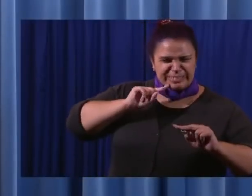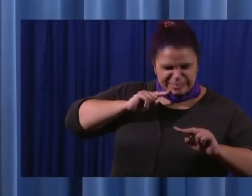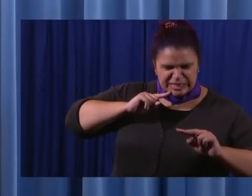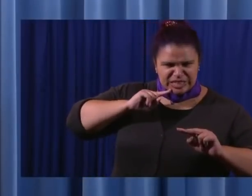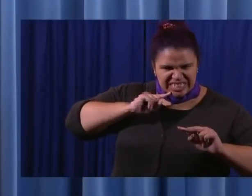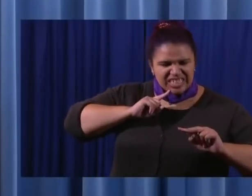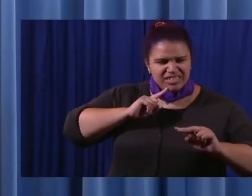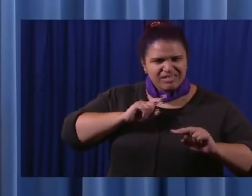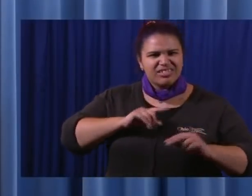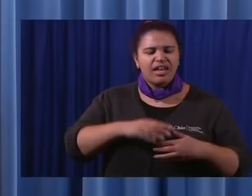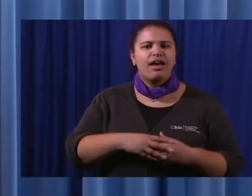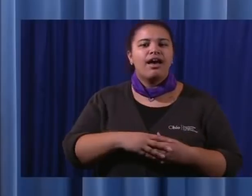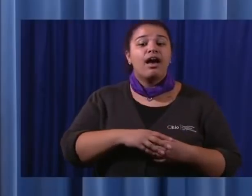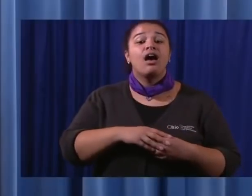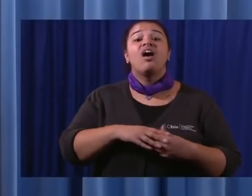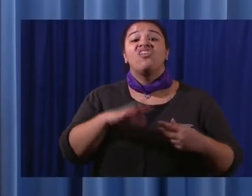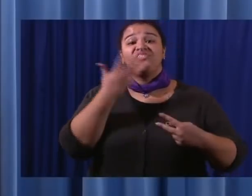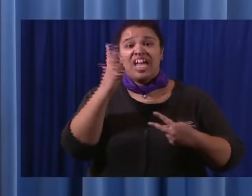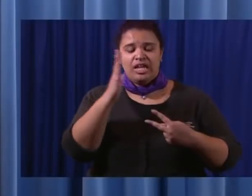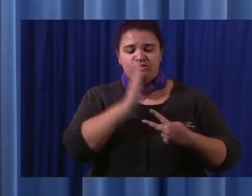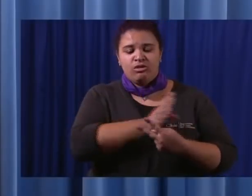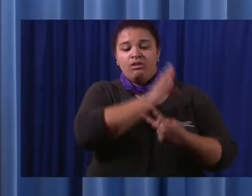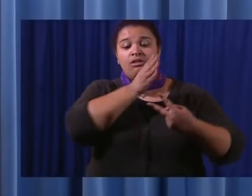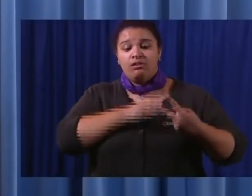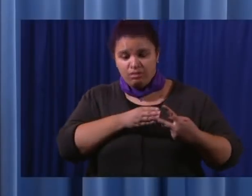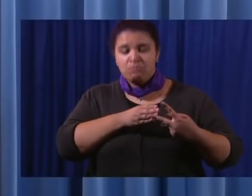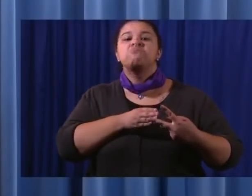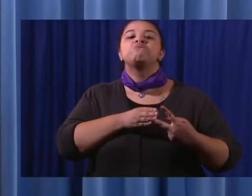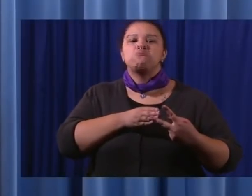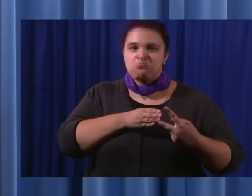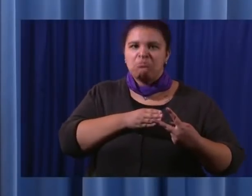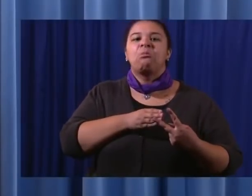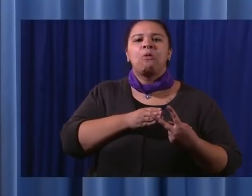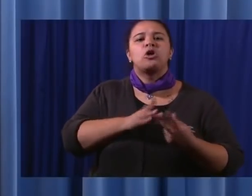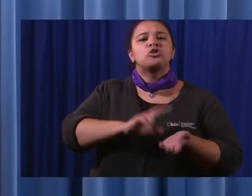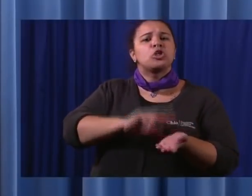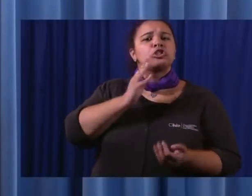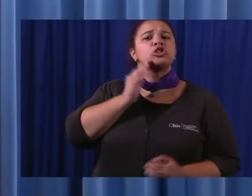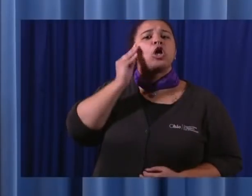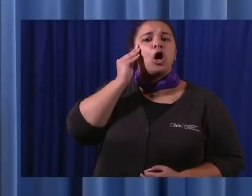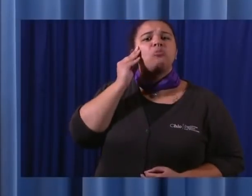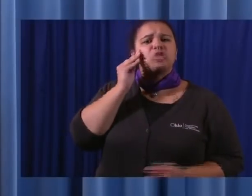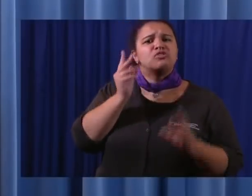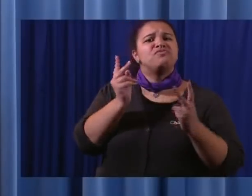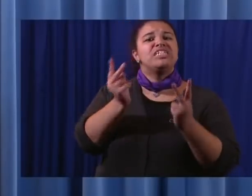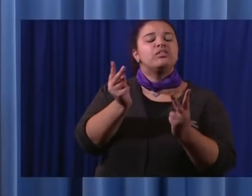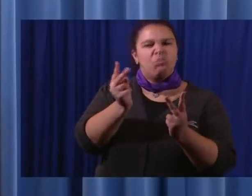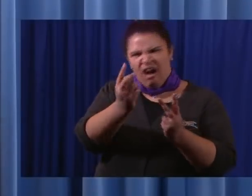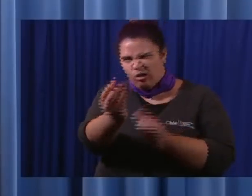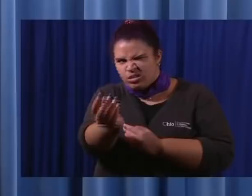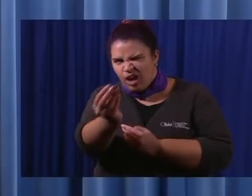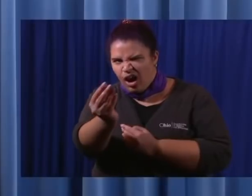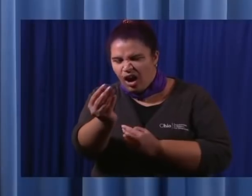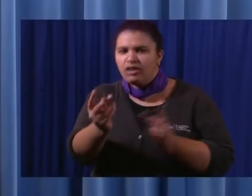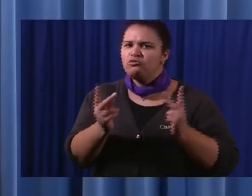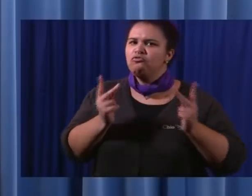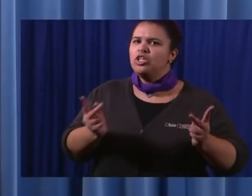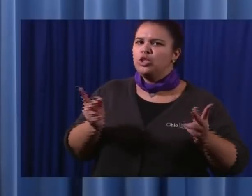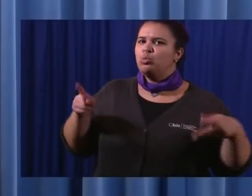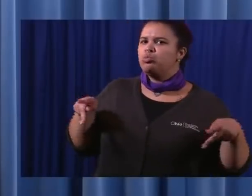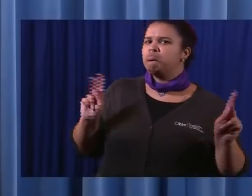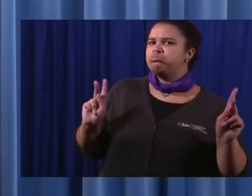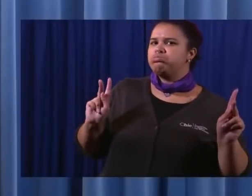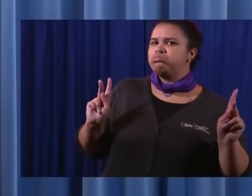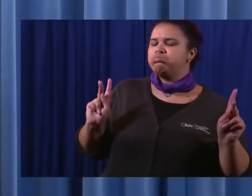then announced the order to allow more visitation at nursing homes where our most vulnerable population lives.